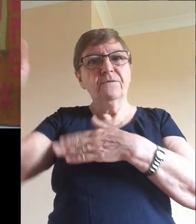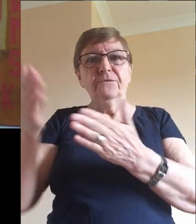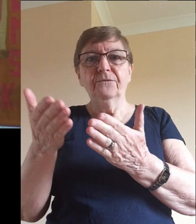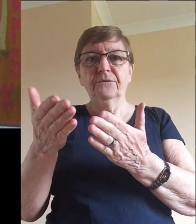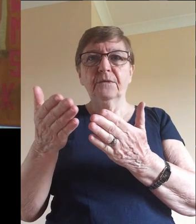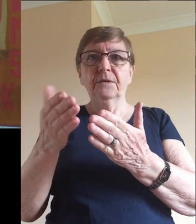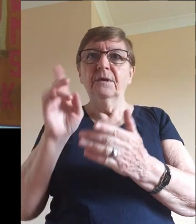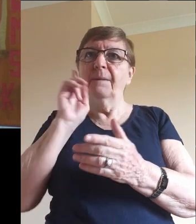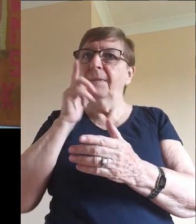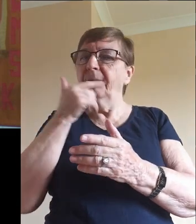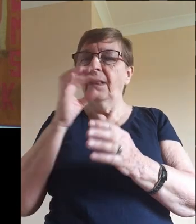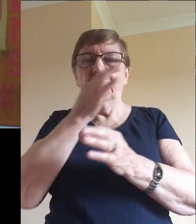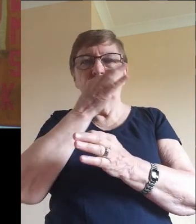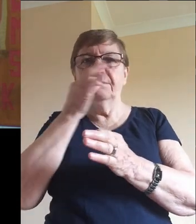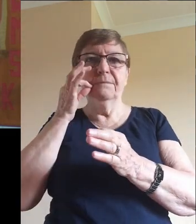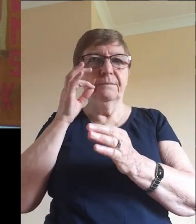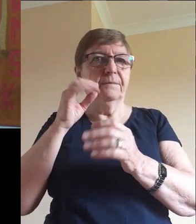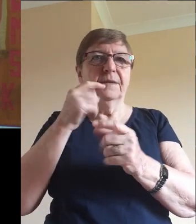were silent.